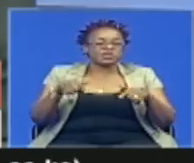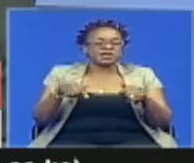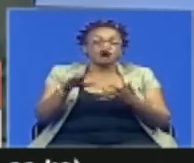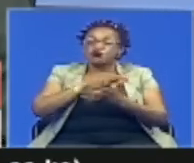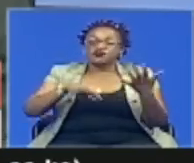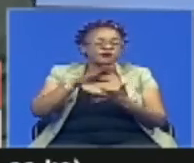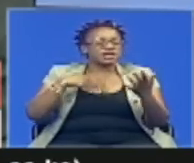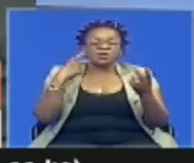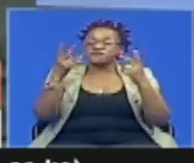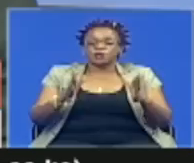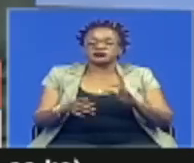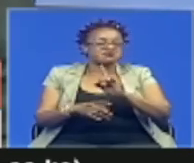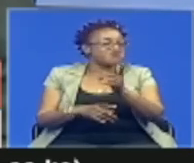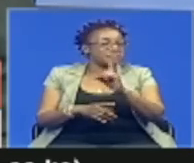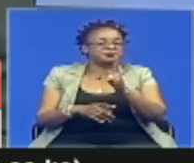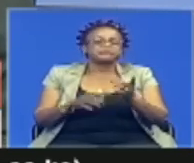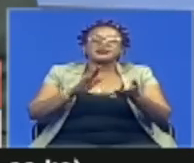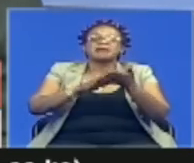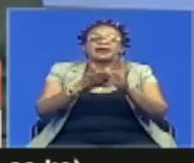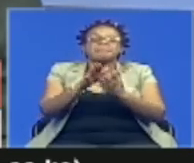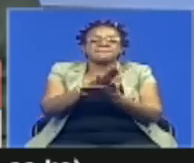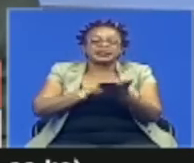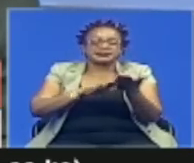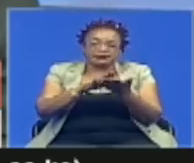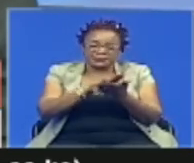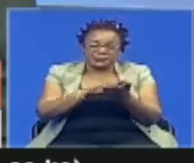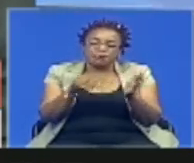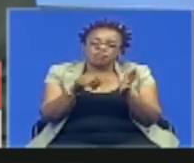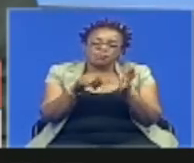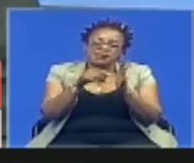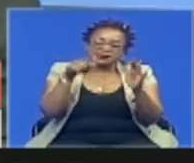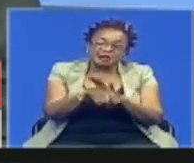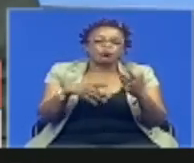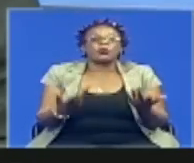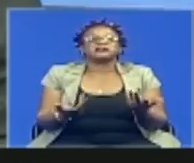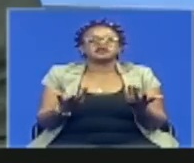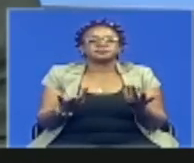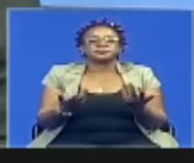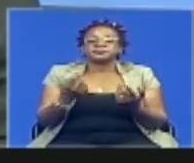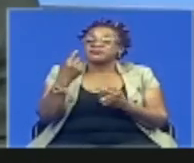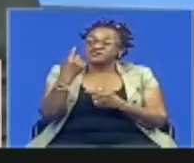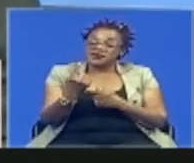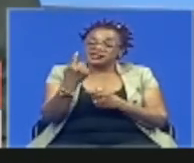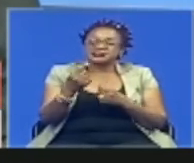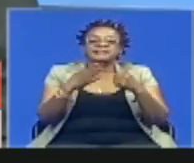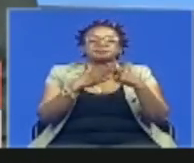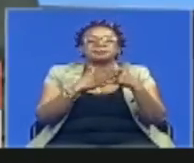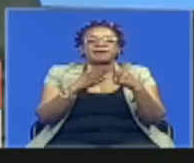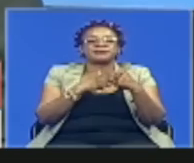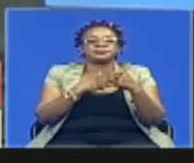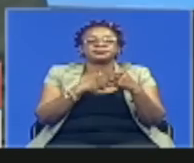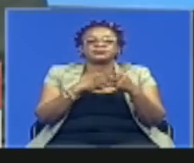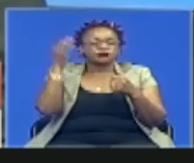Let's just be basic. Yes. What is the problem? Mm. On the 1st of September, the court ruled that there